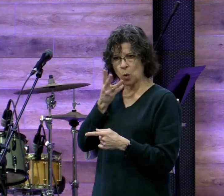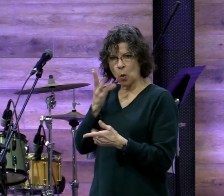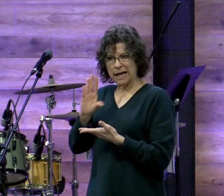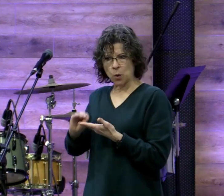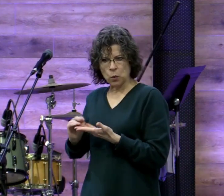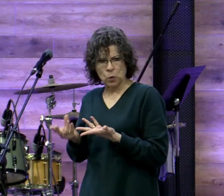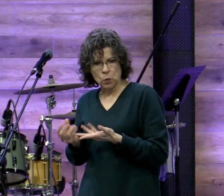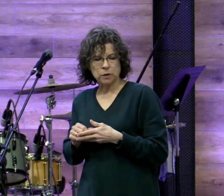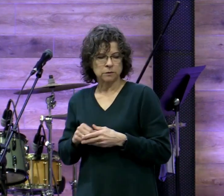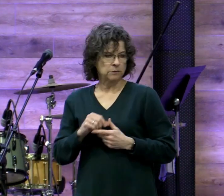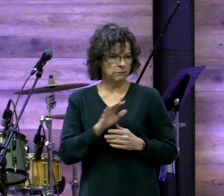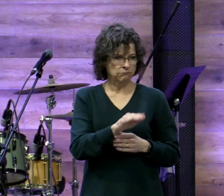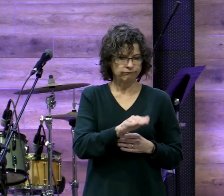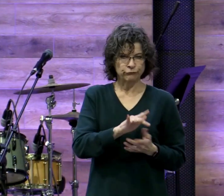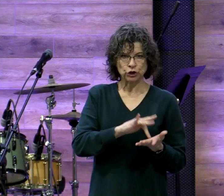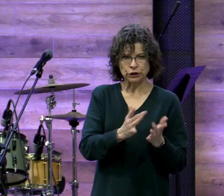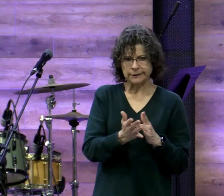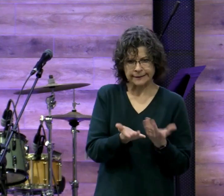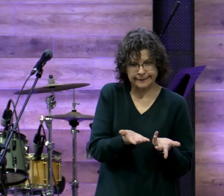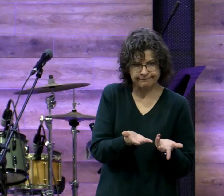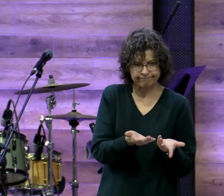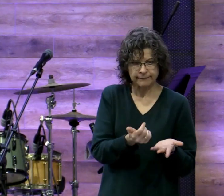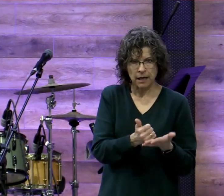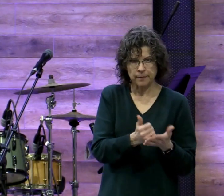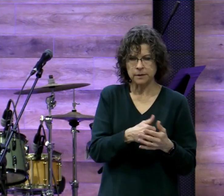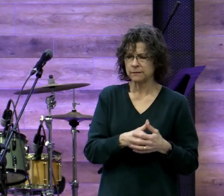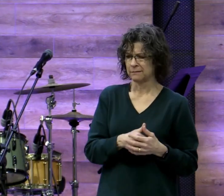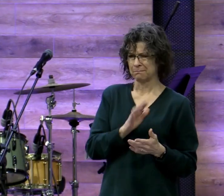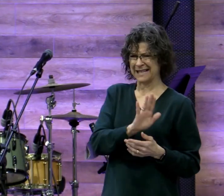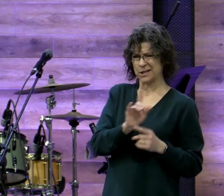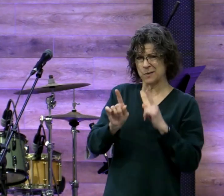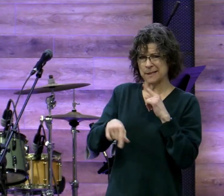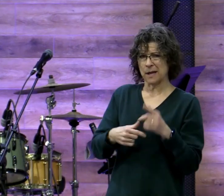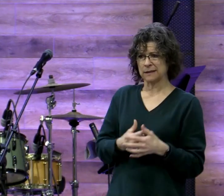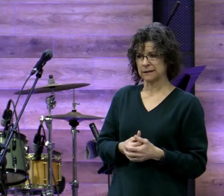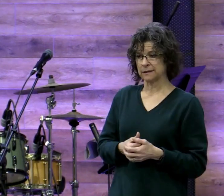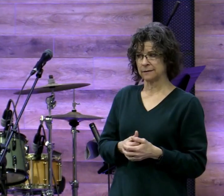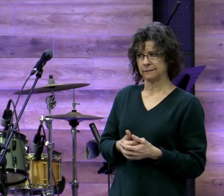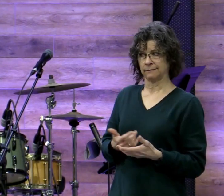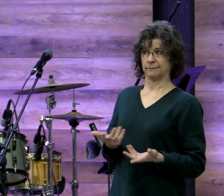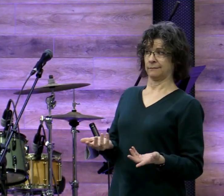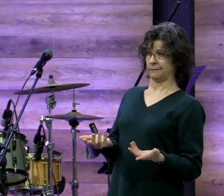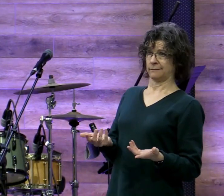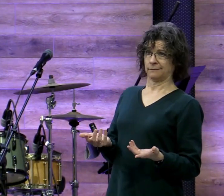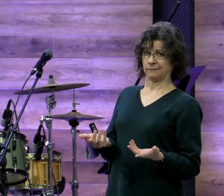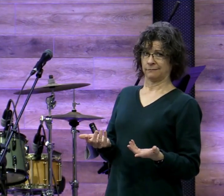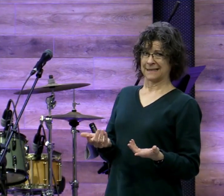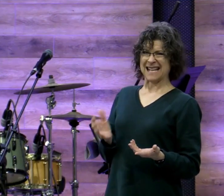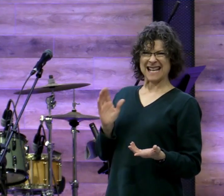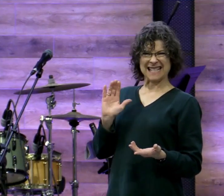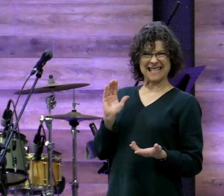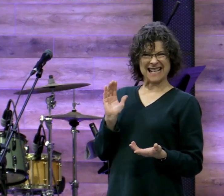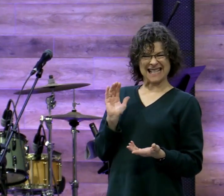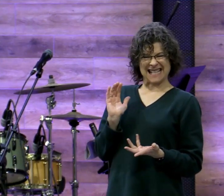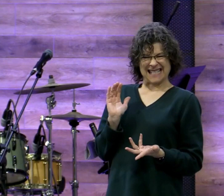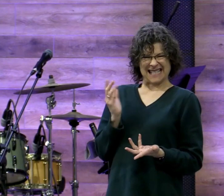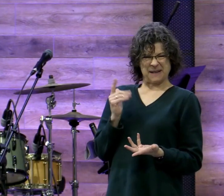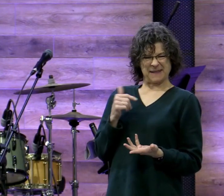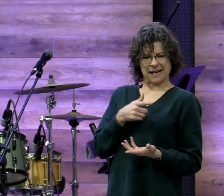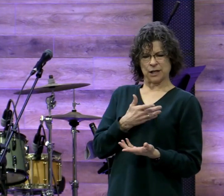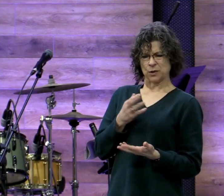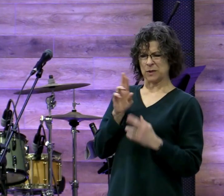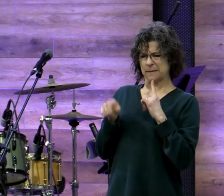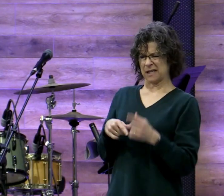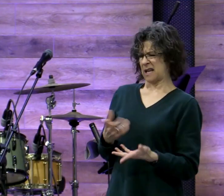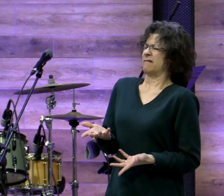no wine." Jesus' response to her is actually rather brush or stark. "Woman,